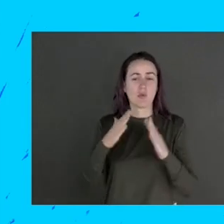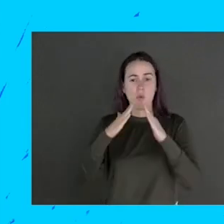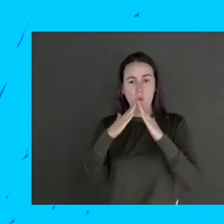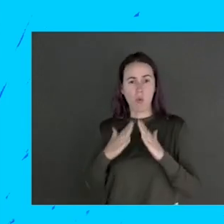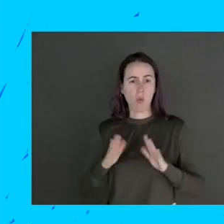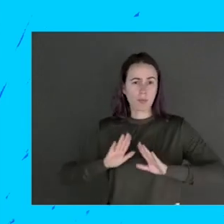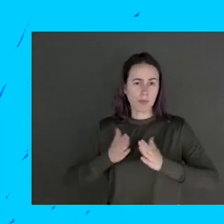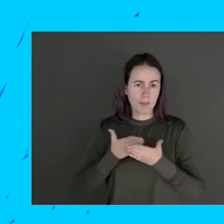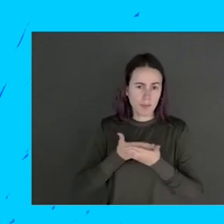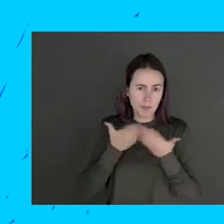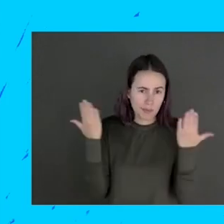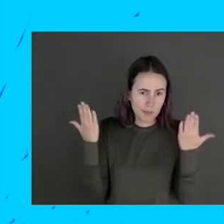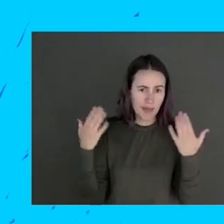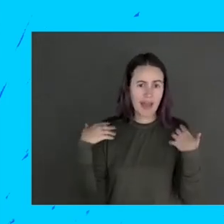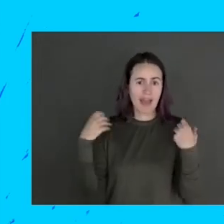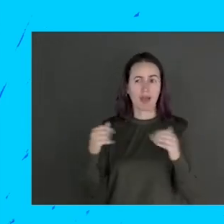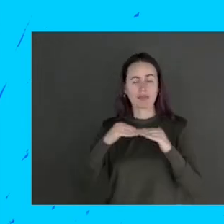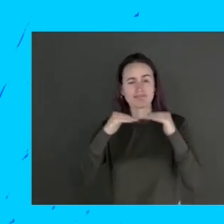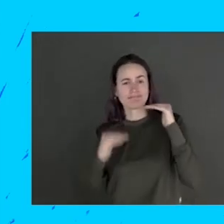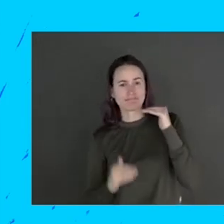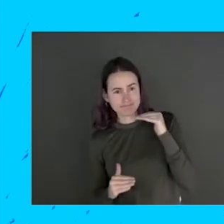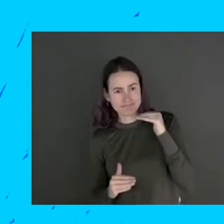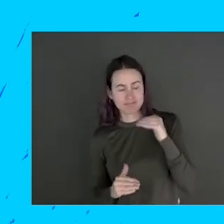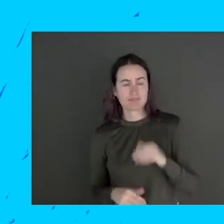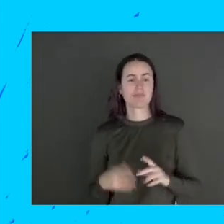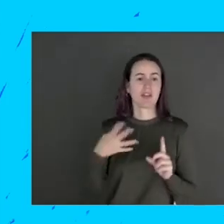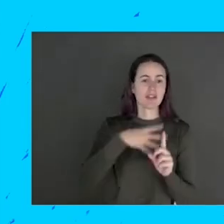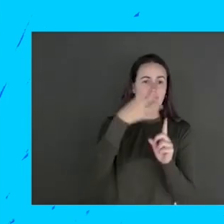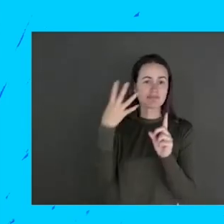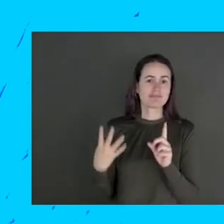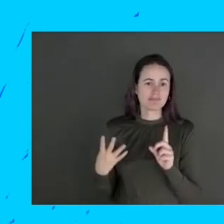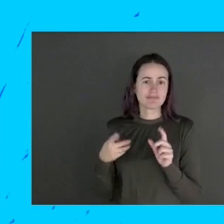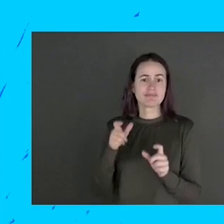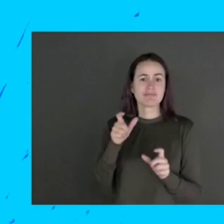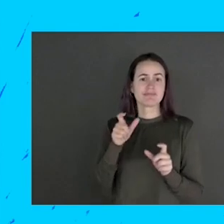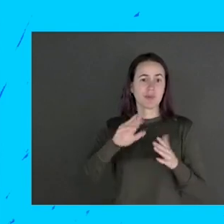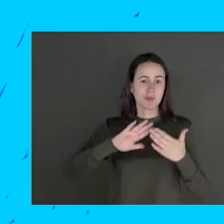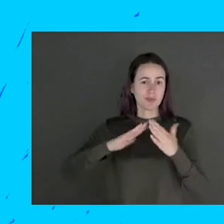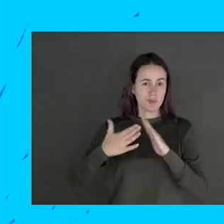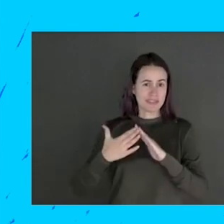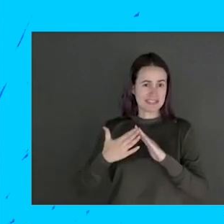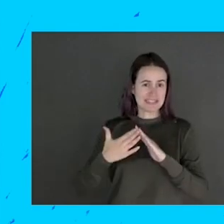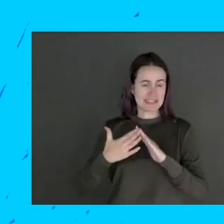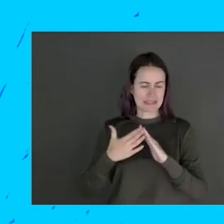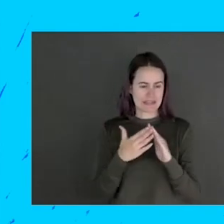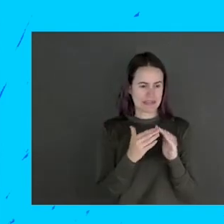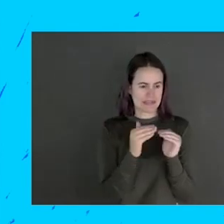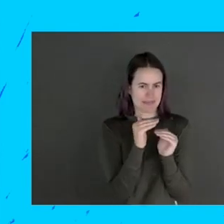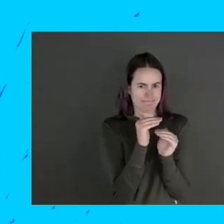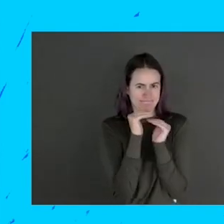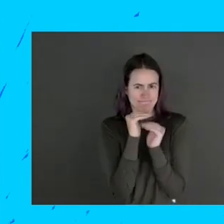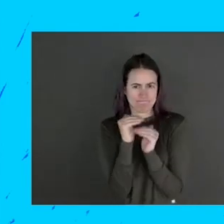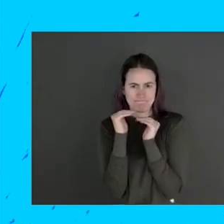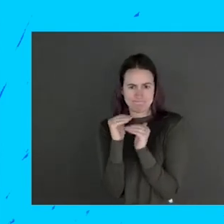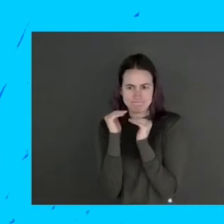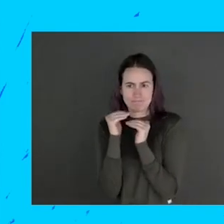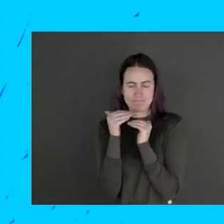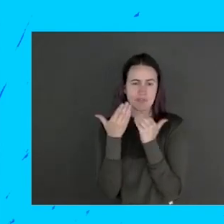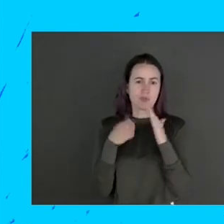health disparities. For the LGBTIQA community, restrictions to basic rights such as access to